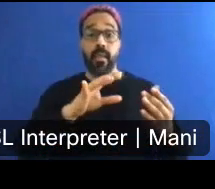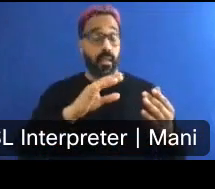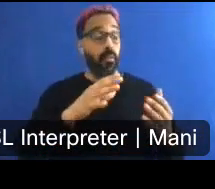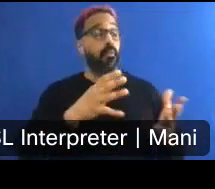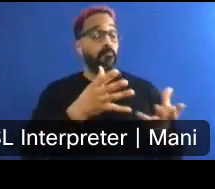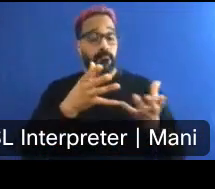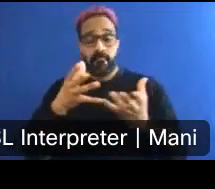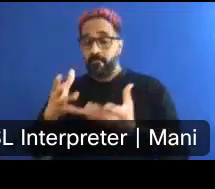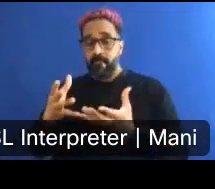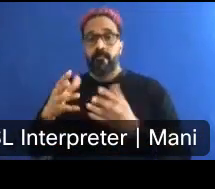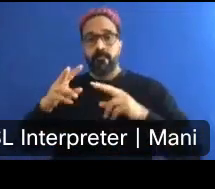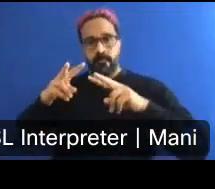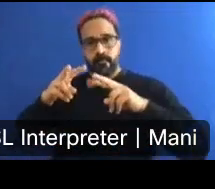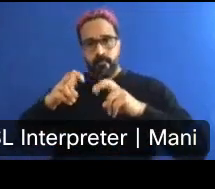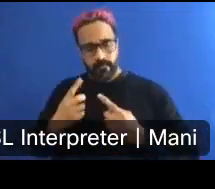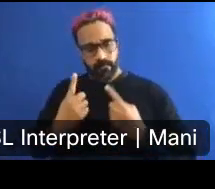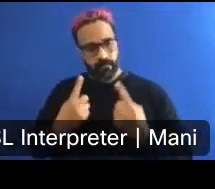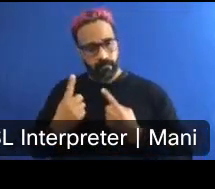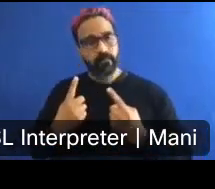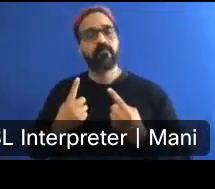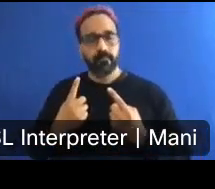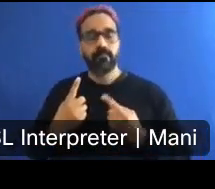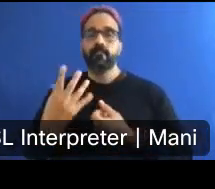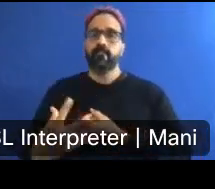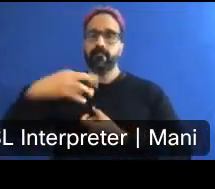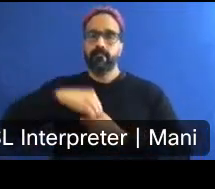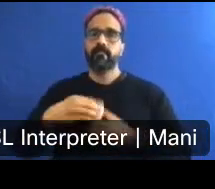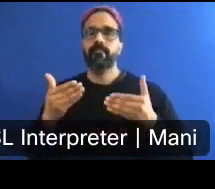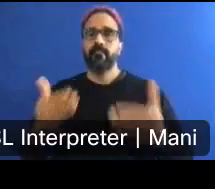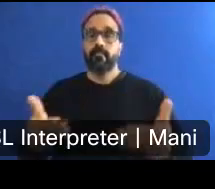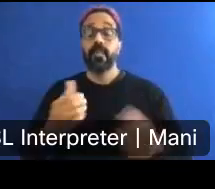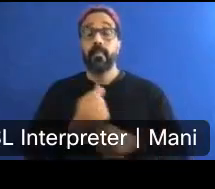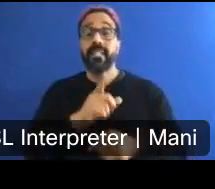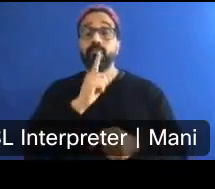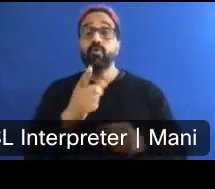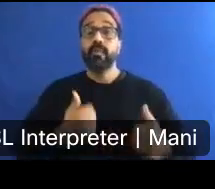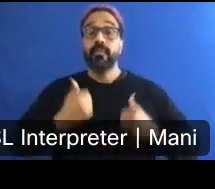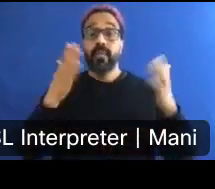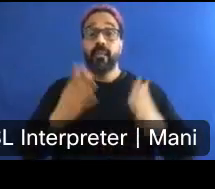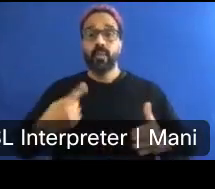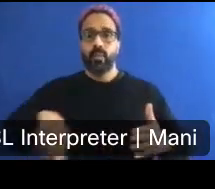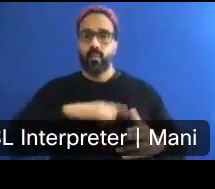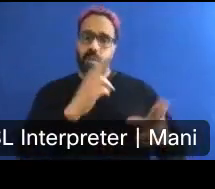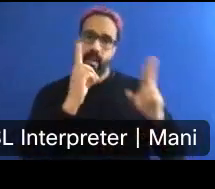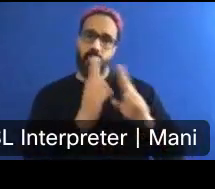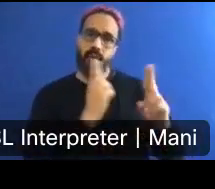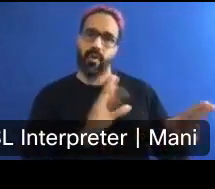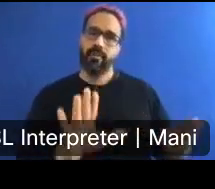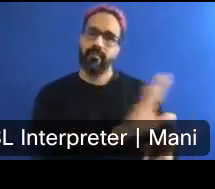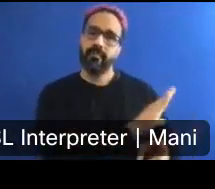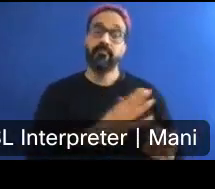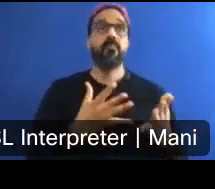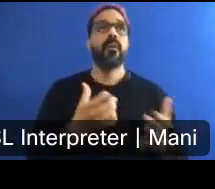survivors are continuously informing the services and that we understand how to effectively support survivors at these